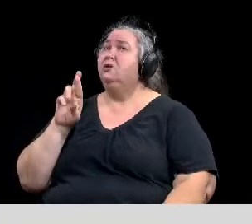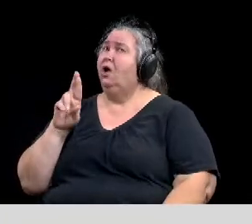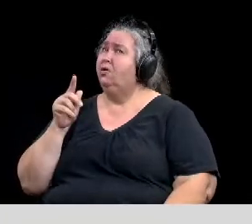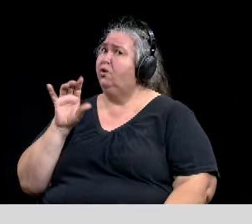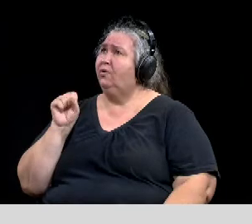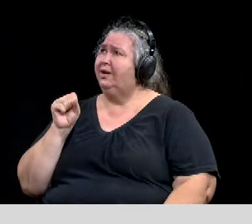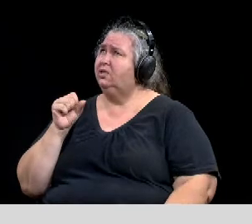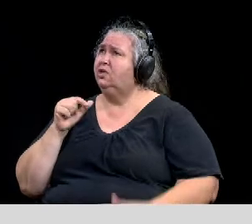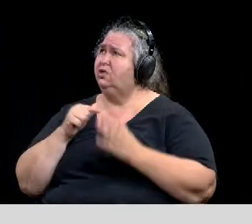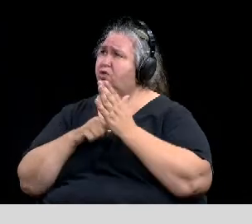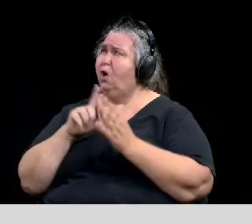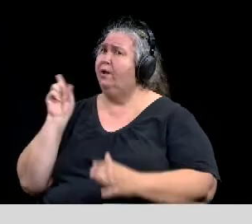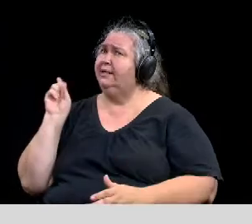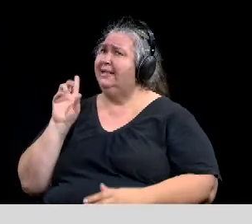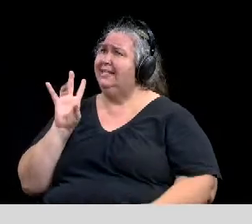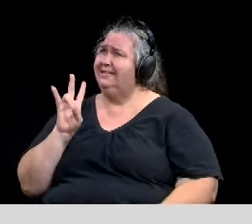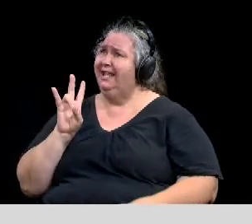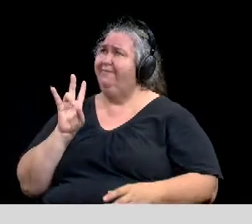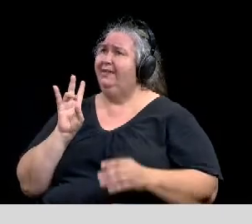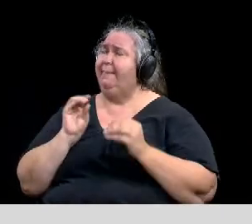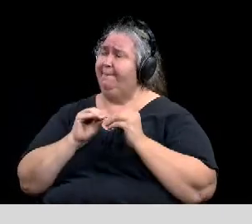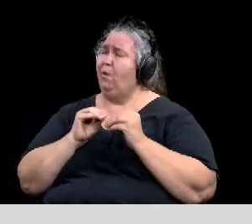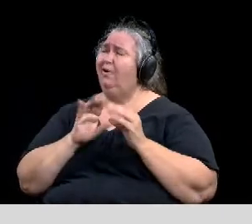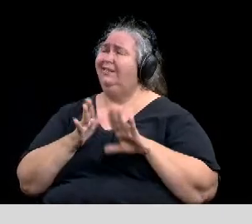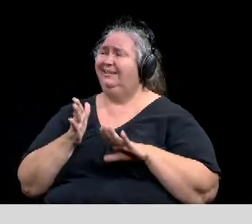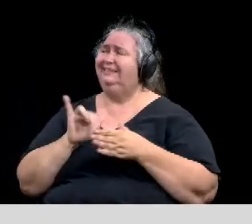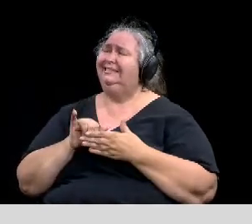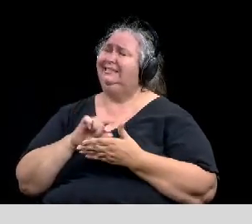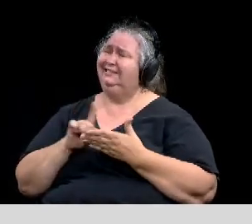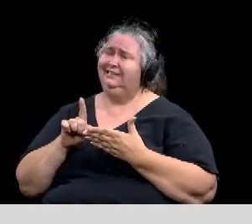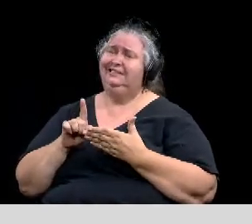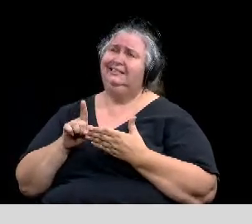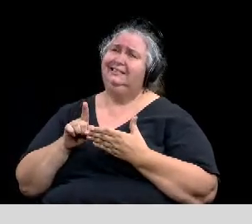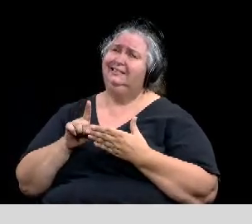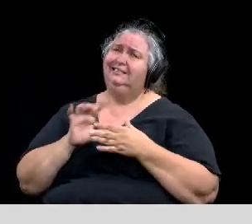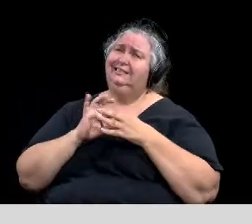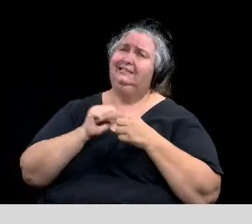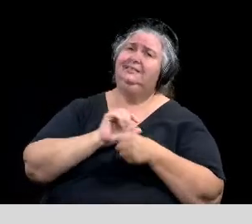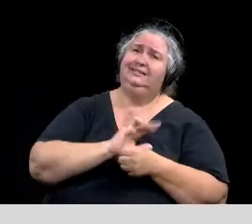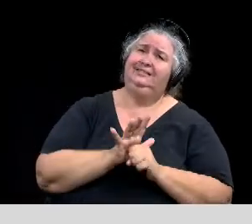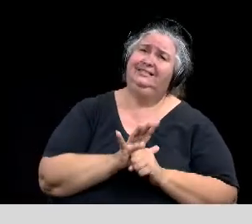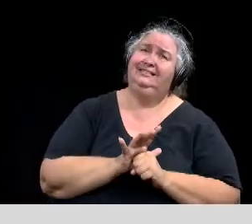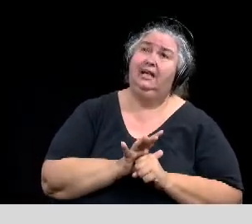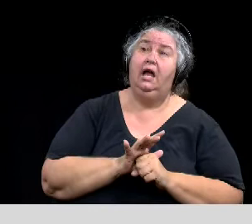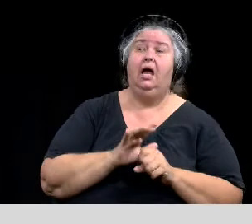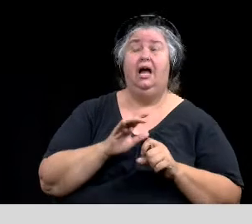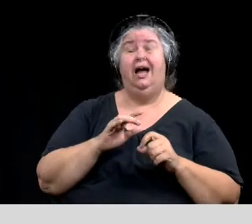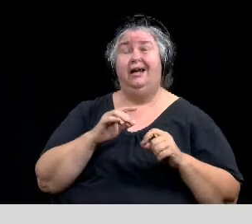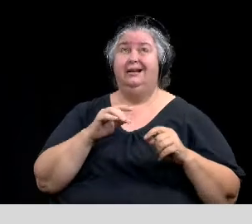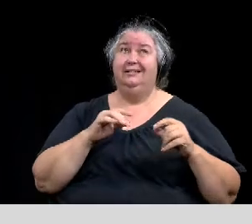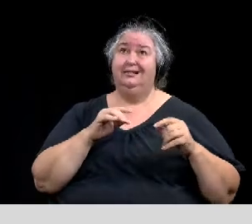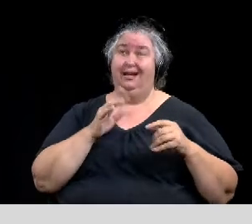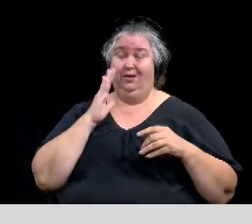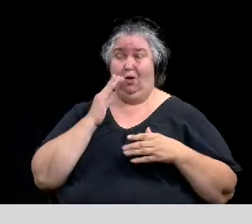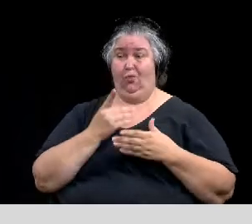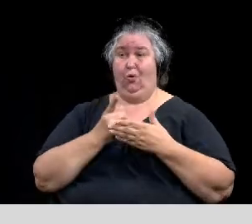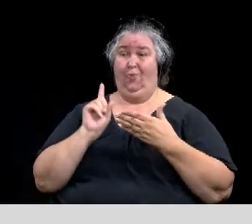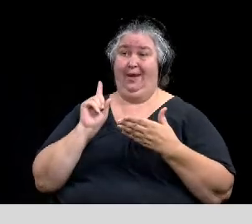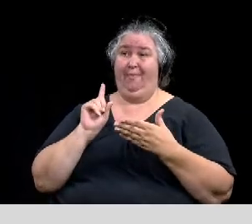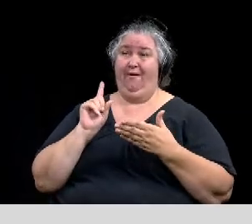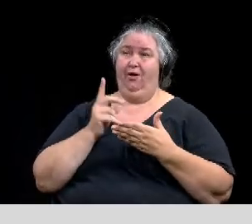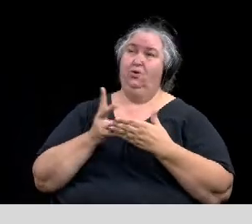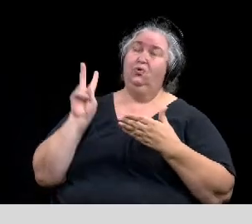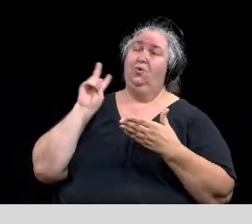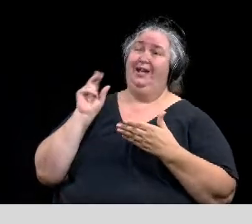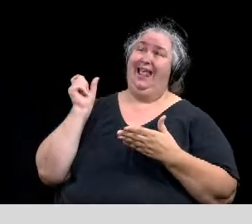more Mclennan County residents lost their lives this week to COVID-19. This is down from 11 fatalities the week before. In